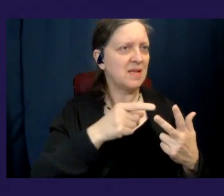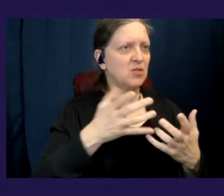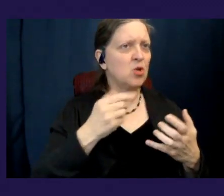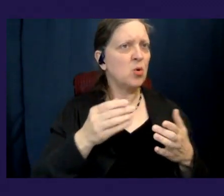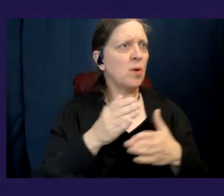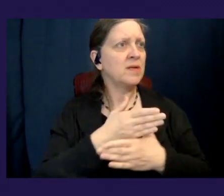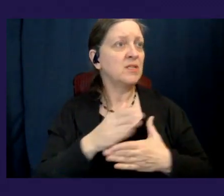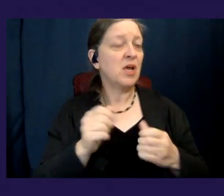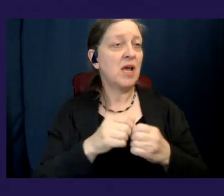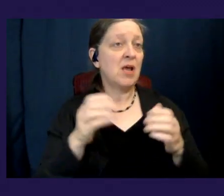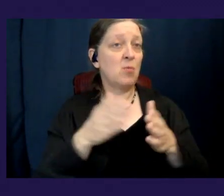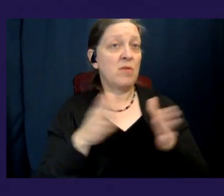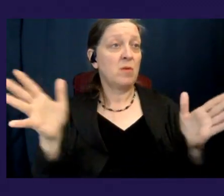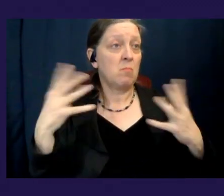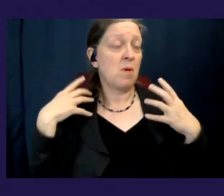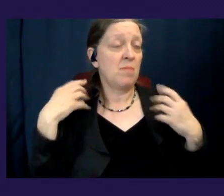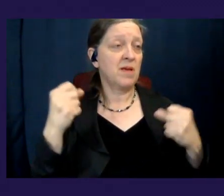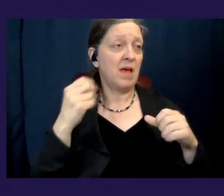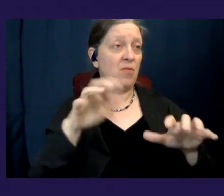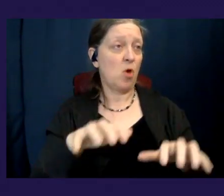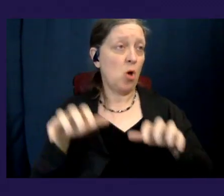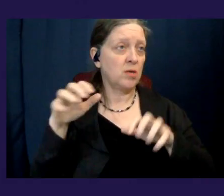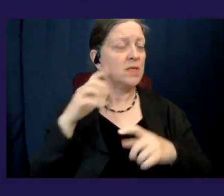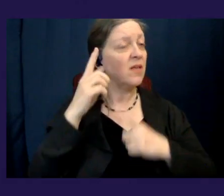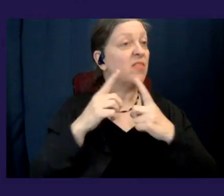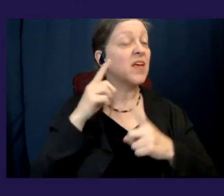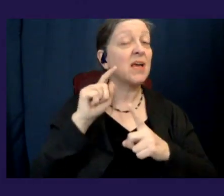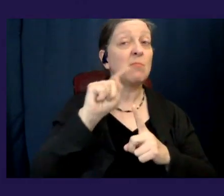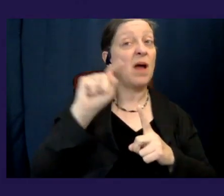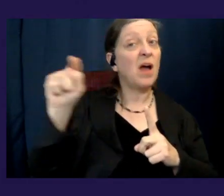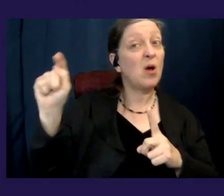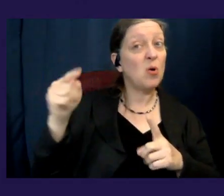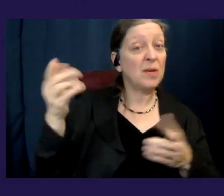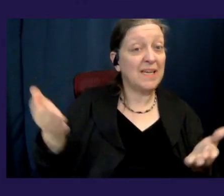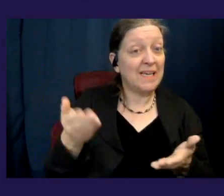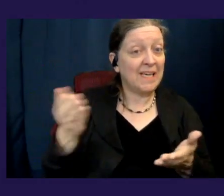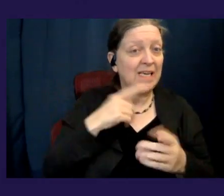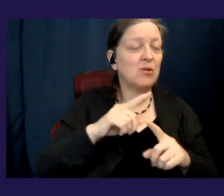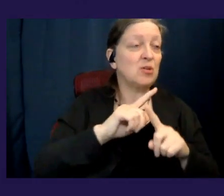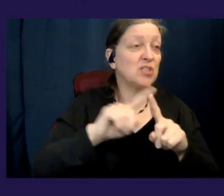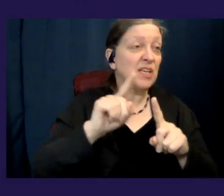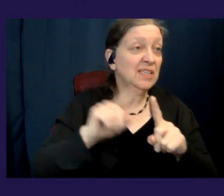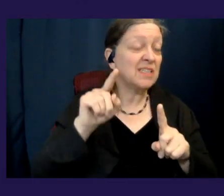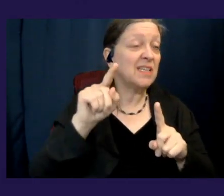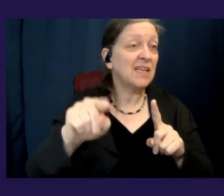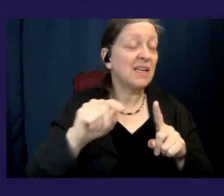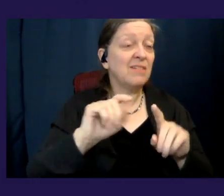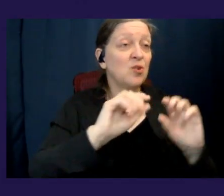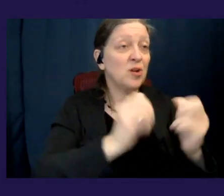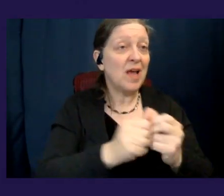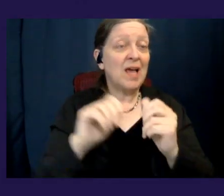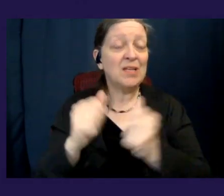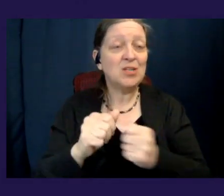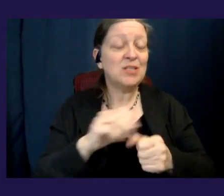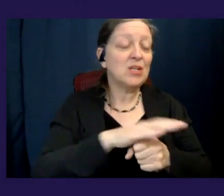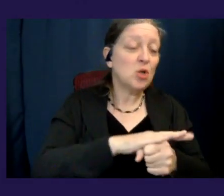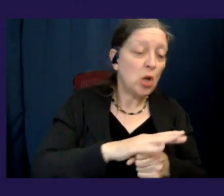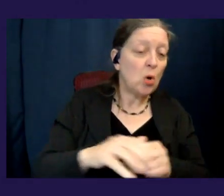is a variety of agency, the local, state, federal, tribal level that we